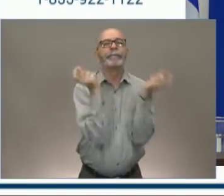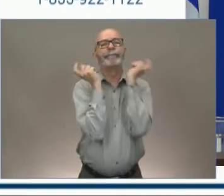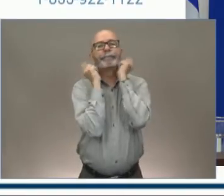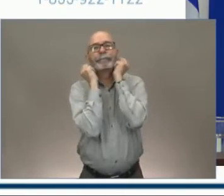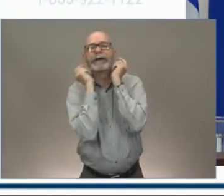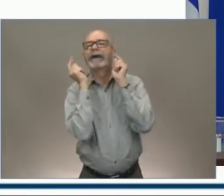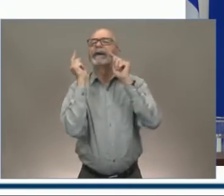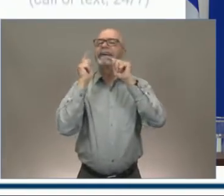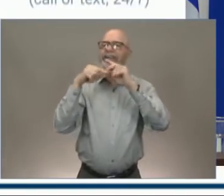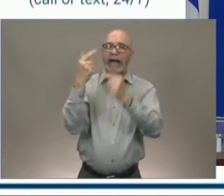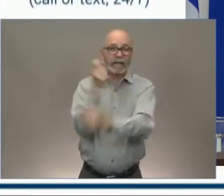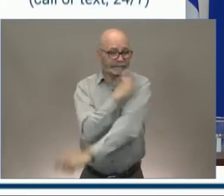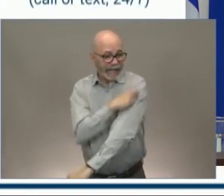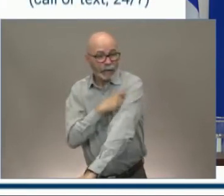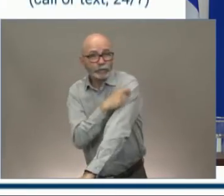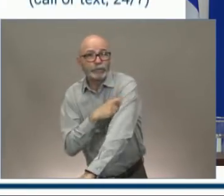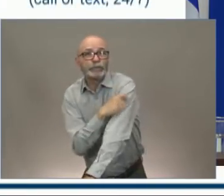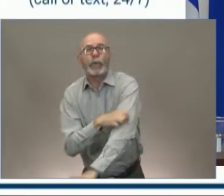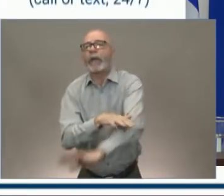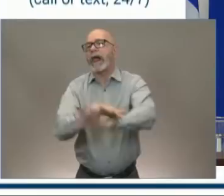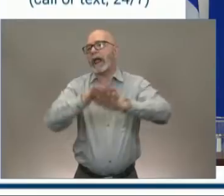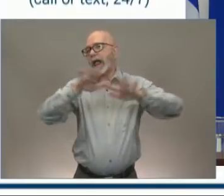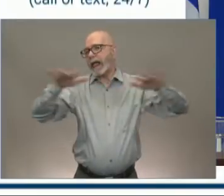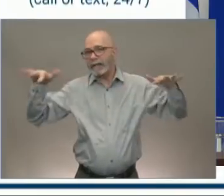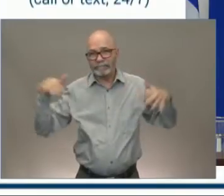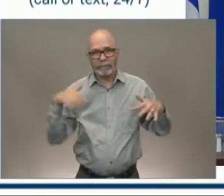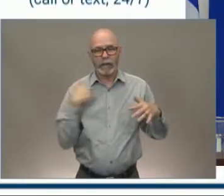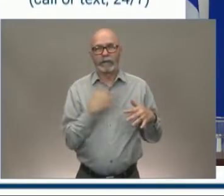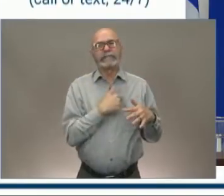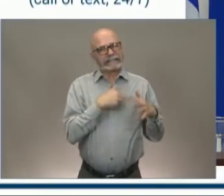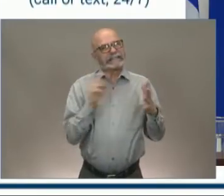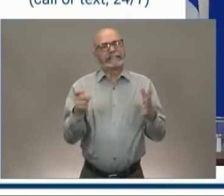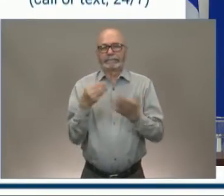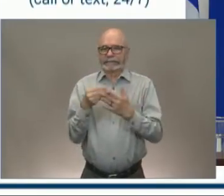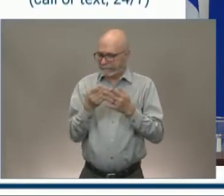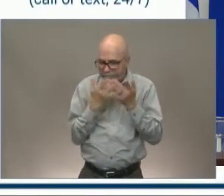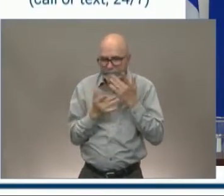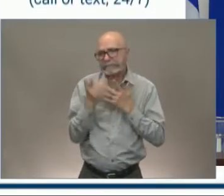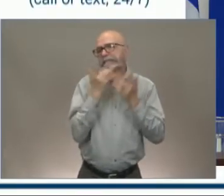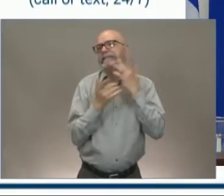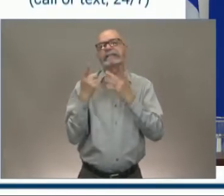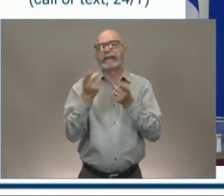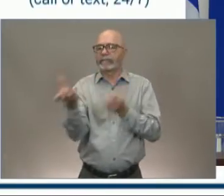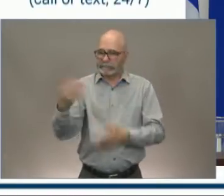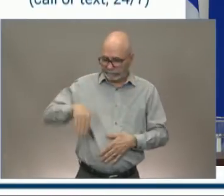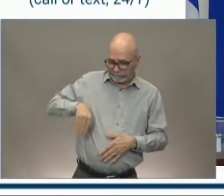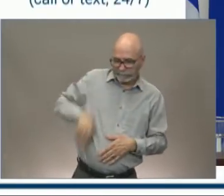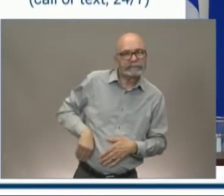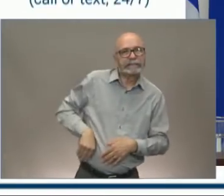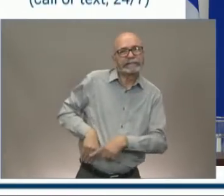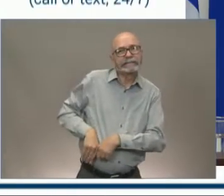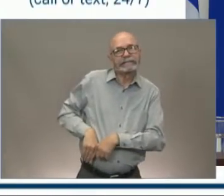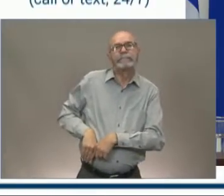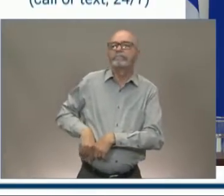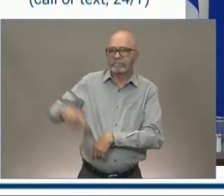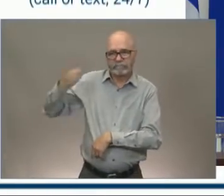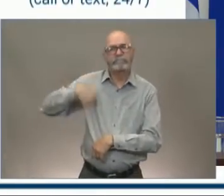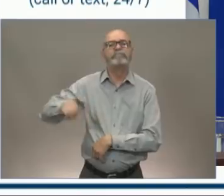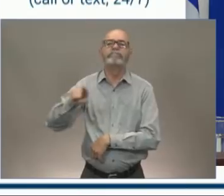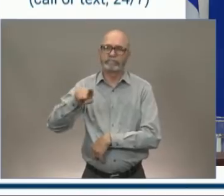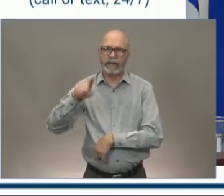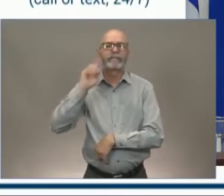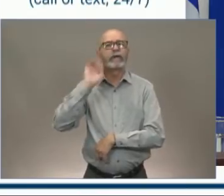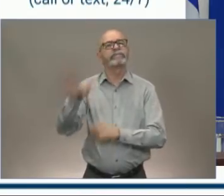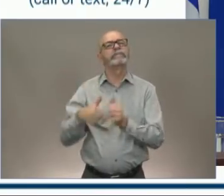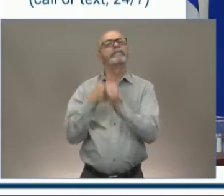is cash in the pockets for restaurants and other small businesses in the service sector. Yes, it is based on property taxes,